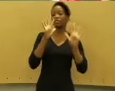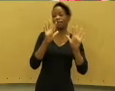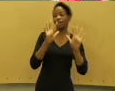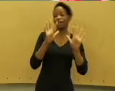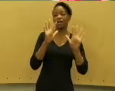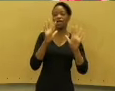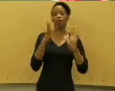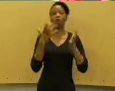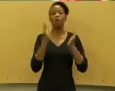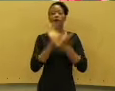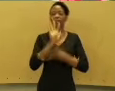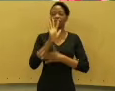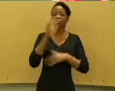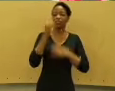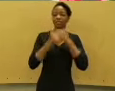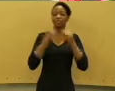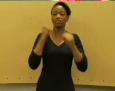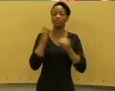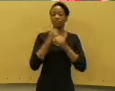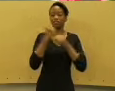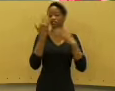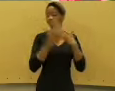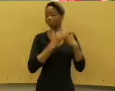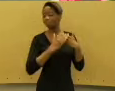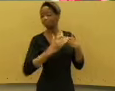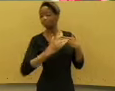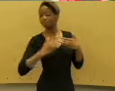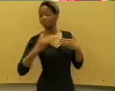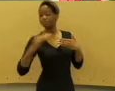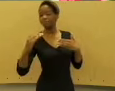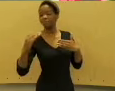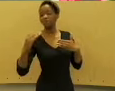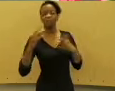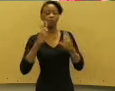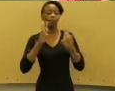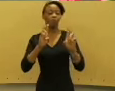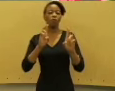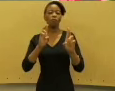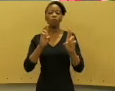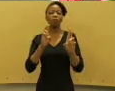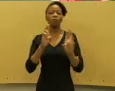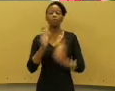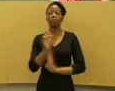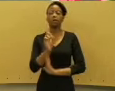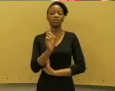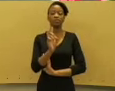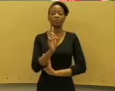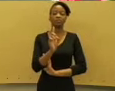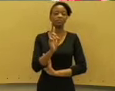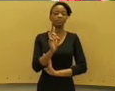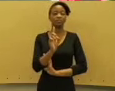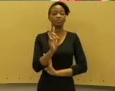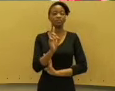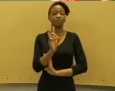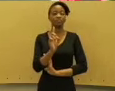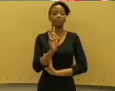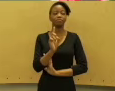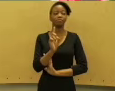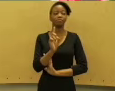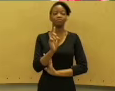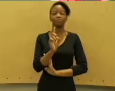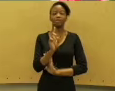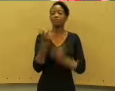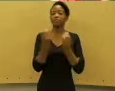back at this conversation, what do you hope are some of the considerations that we will not have to